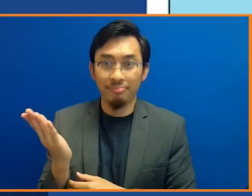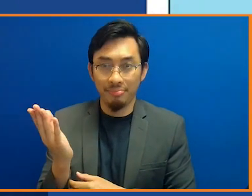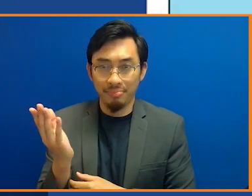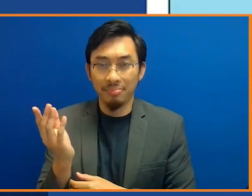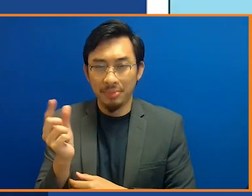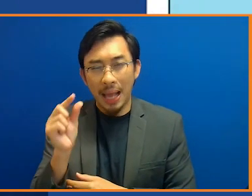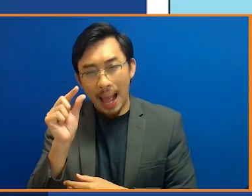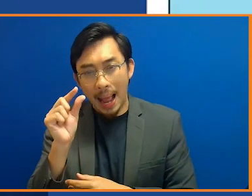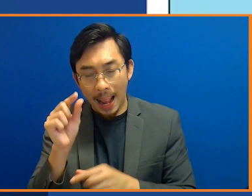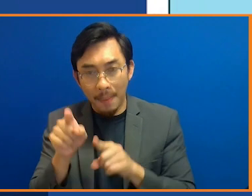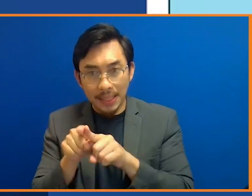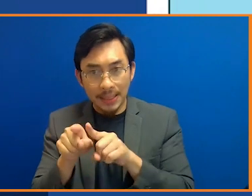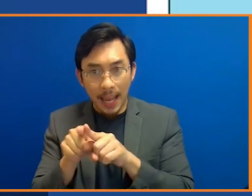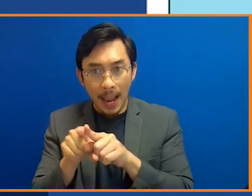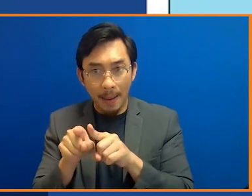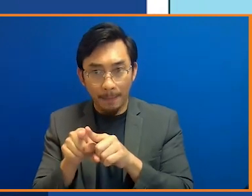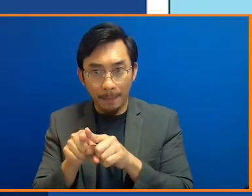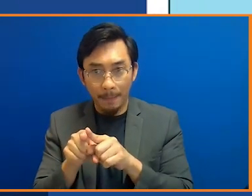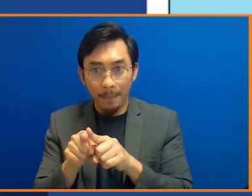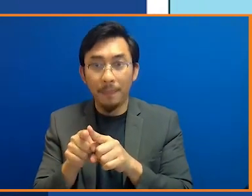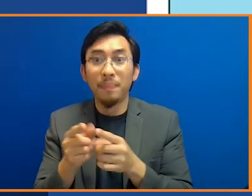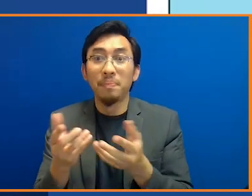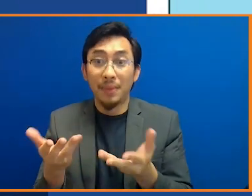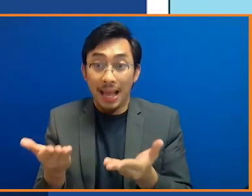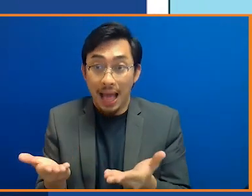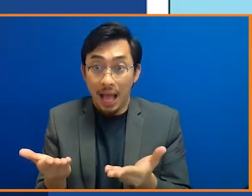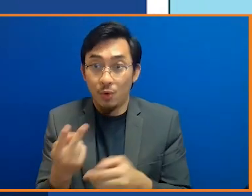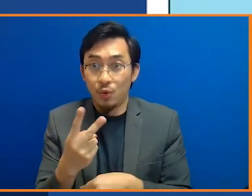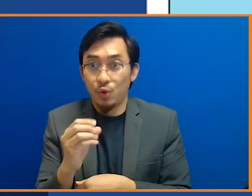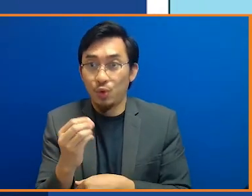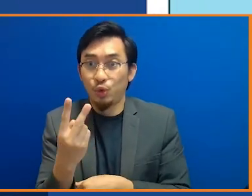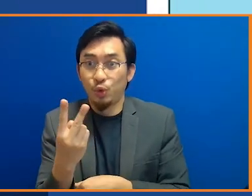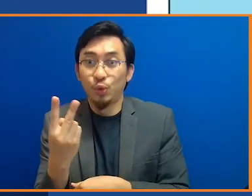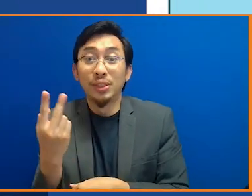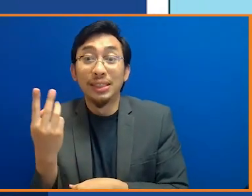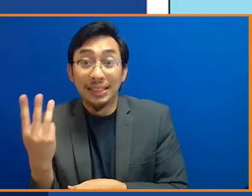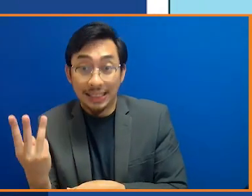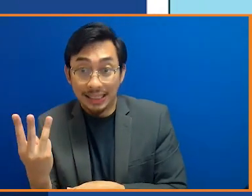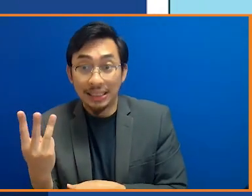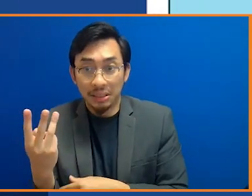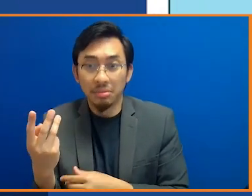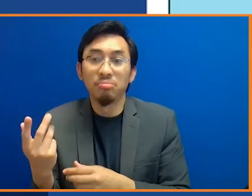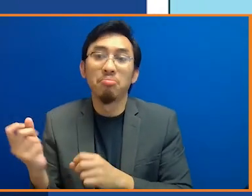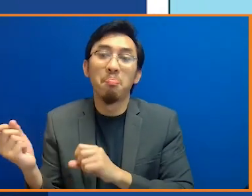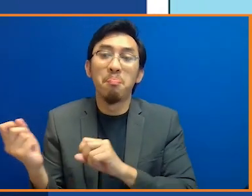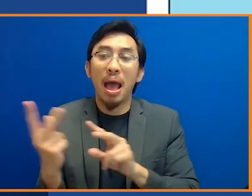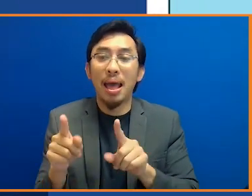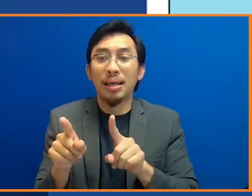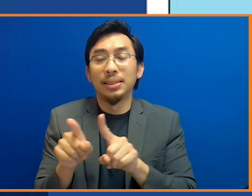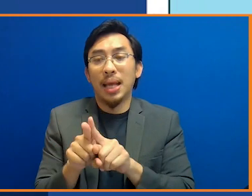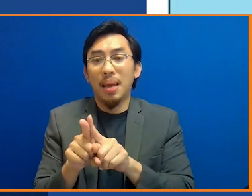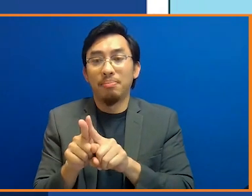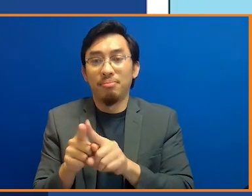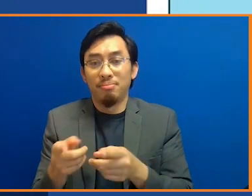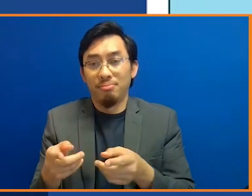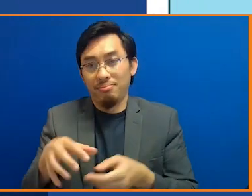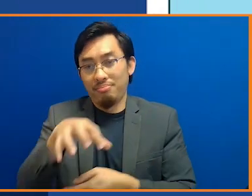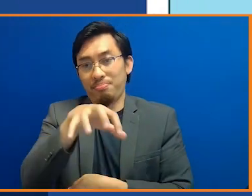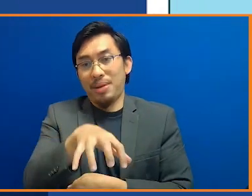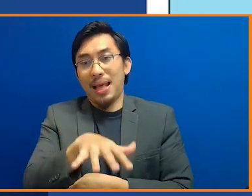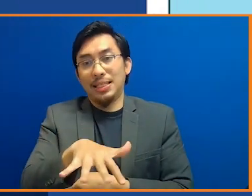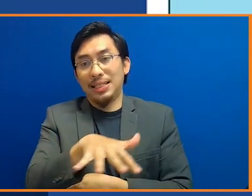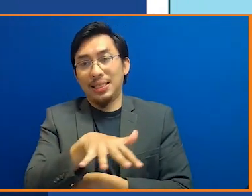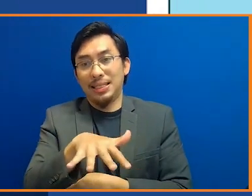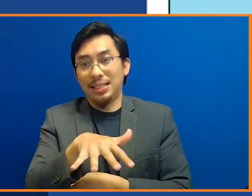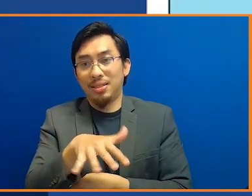which is almost the same like what we have right now in 2023. People are getting back to the same place where